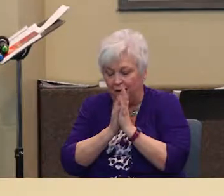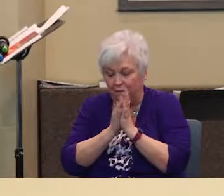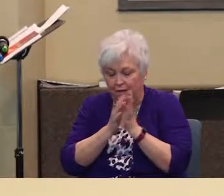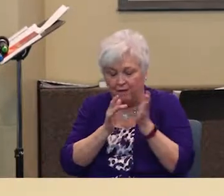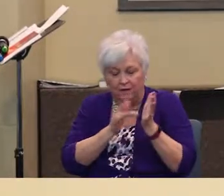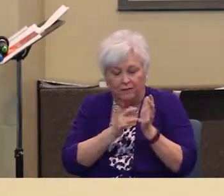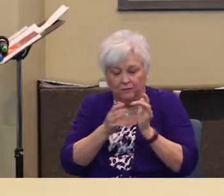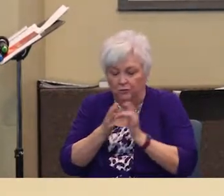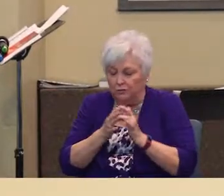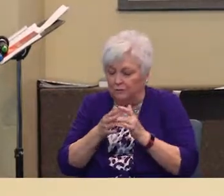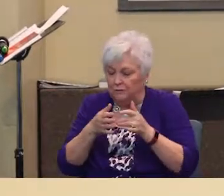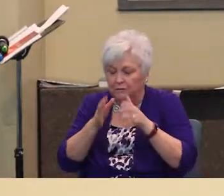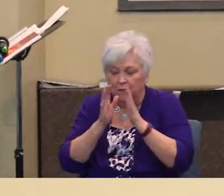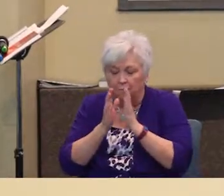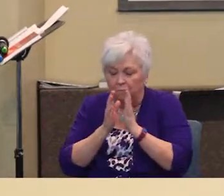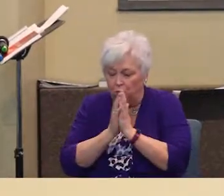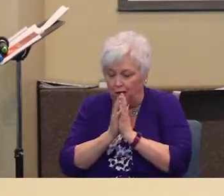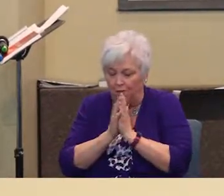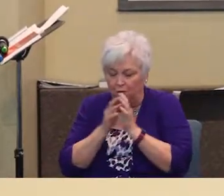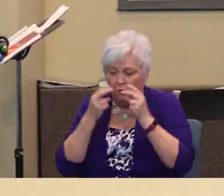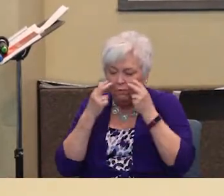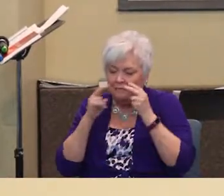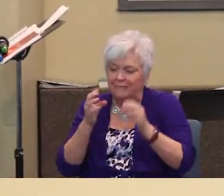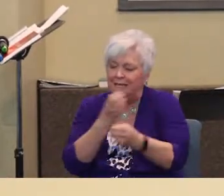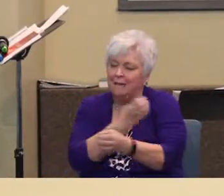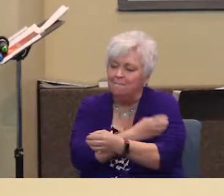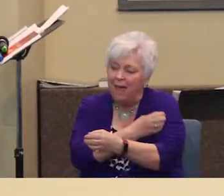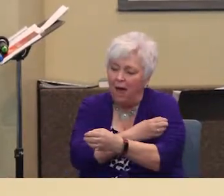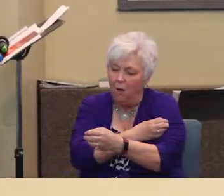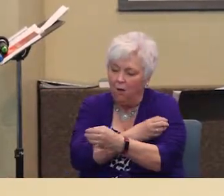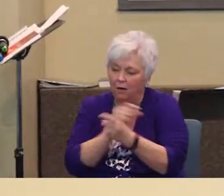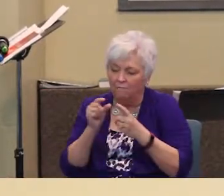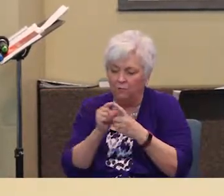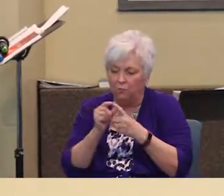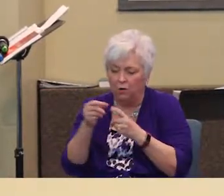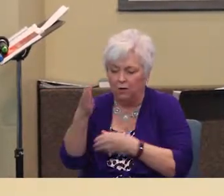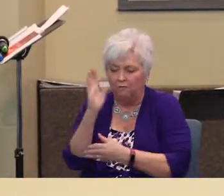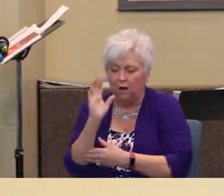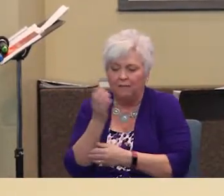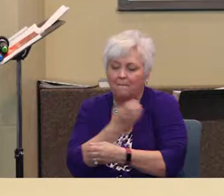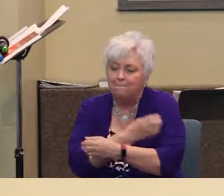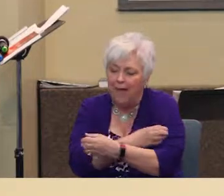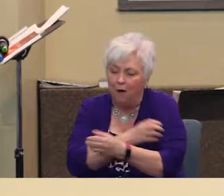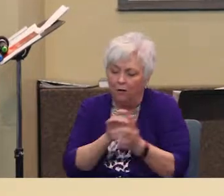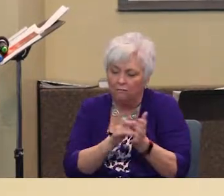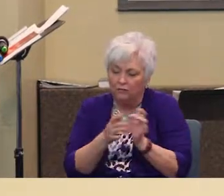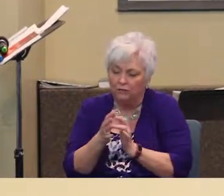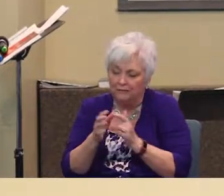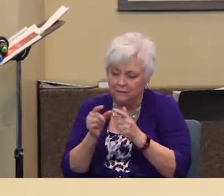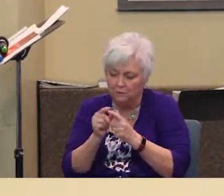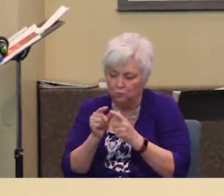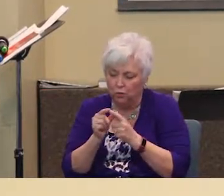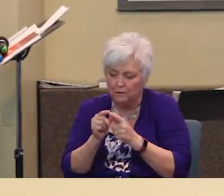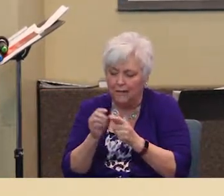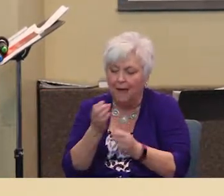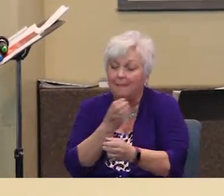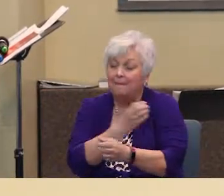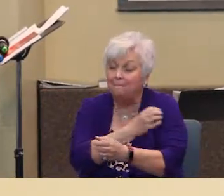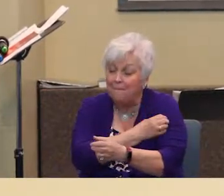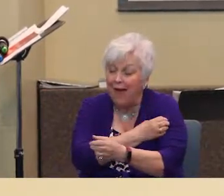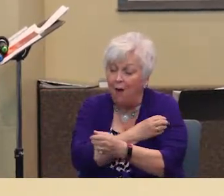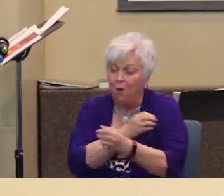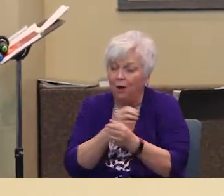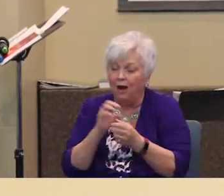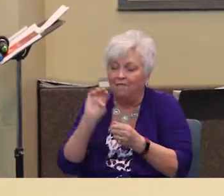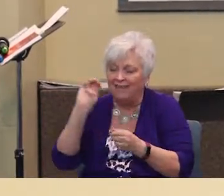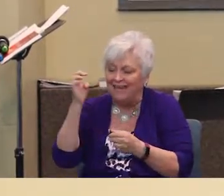the power of the Word of God, the power of the words of Jesus, the power of Easter in these words.